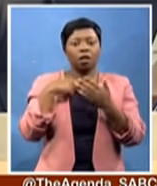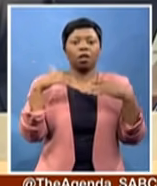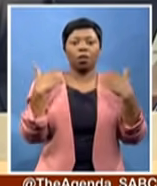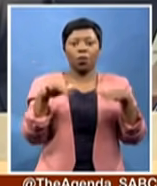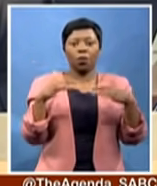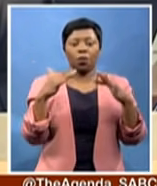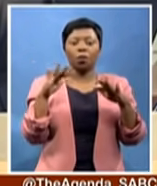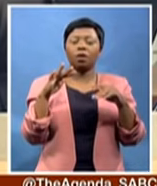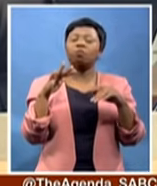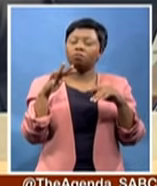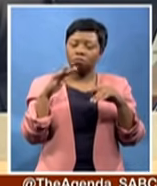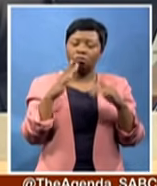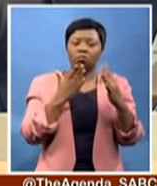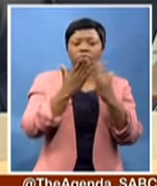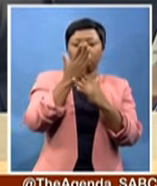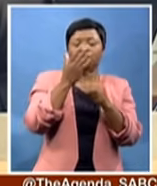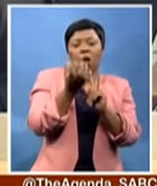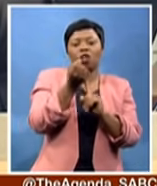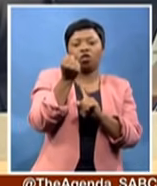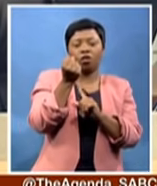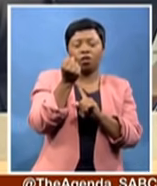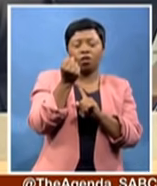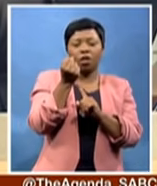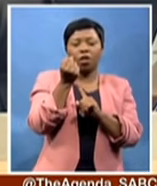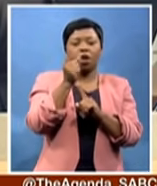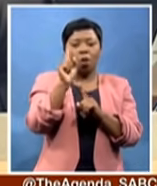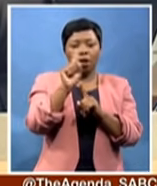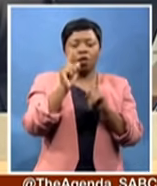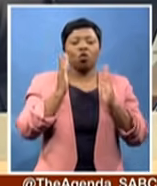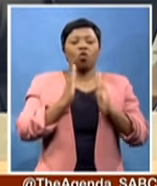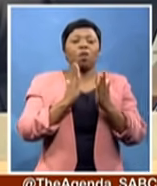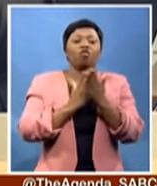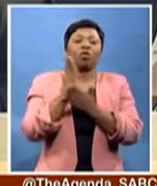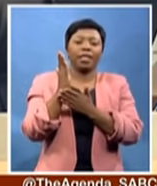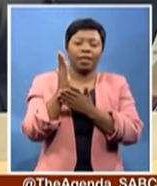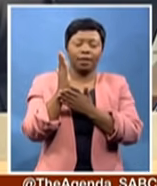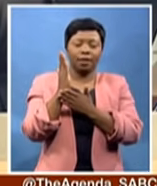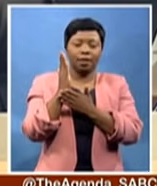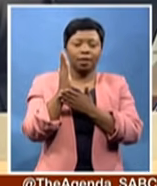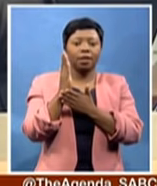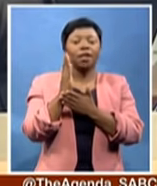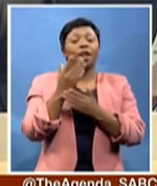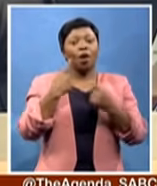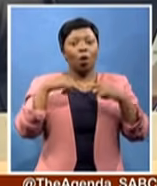rights and so that we may forge a better future for all our people.